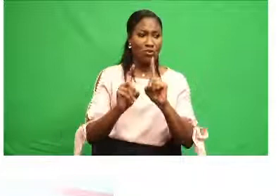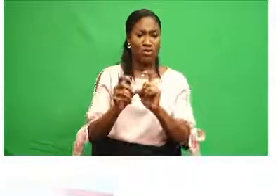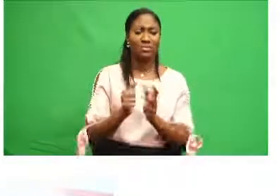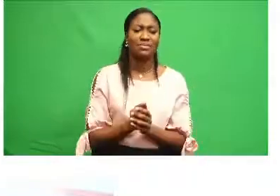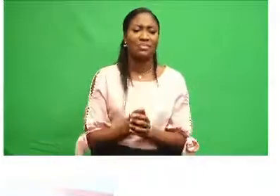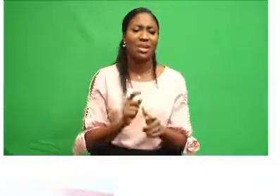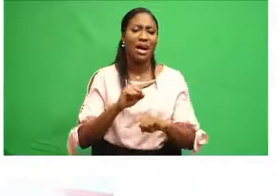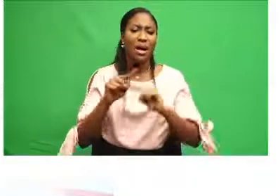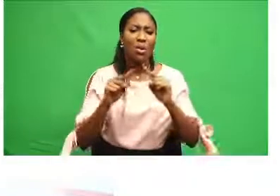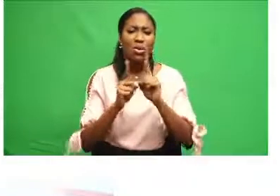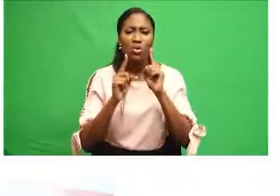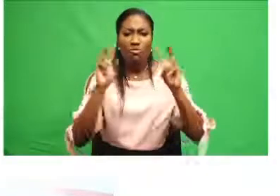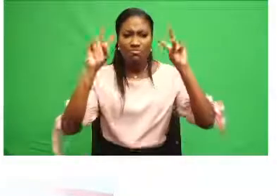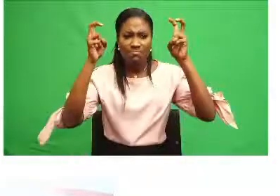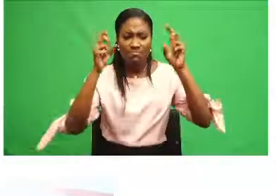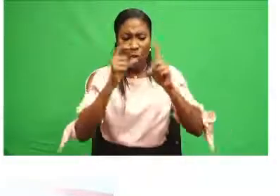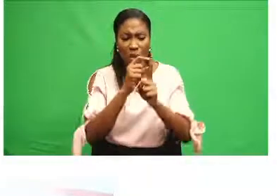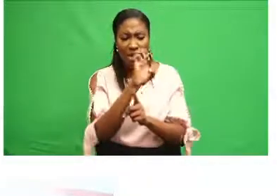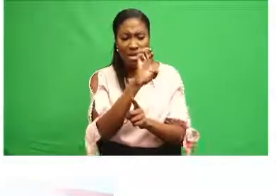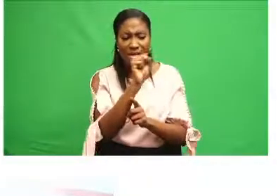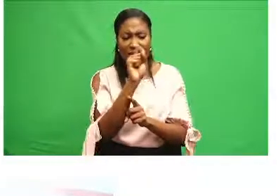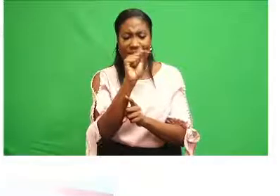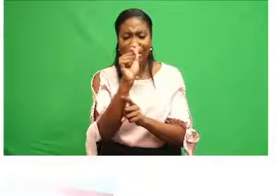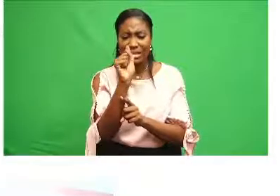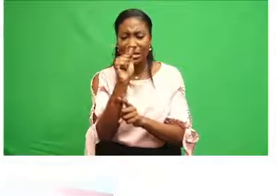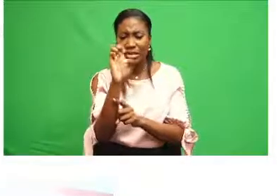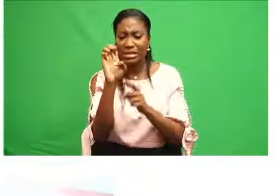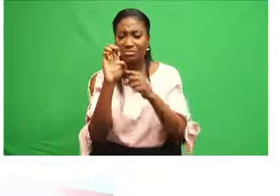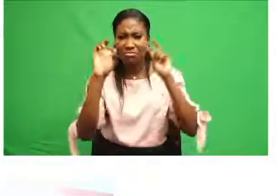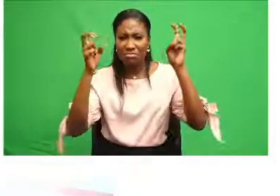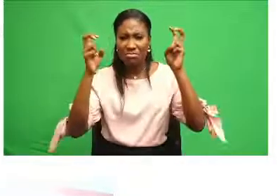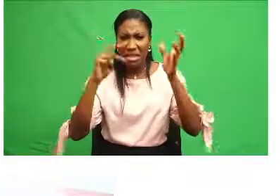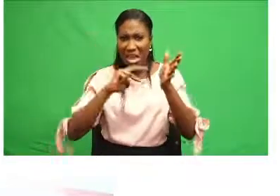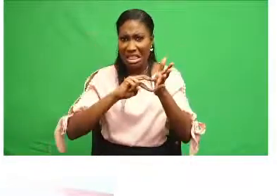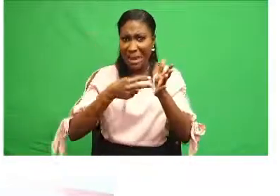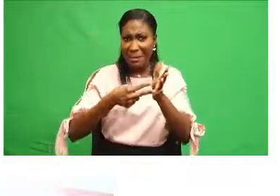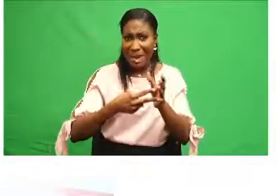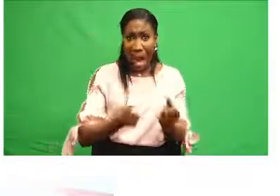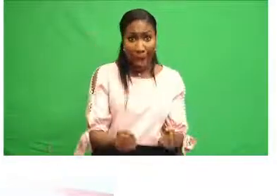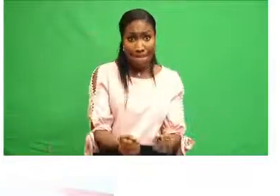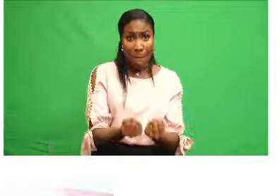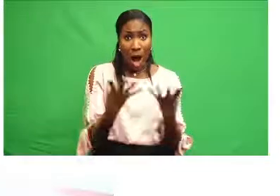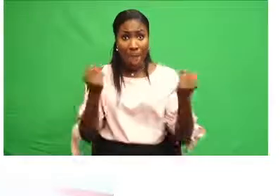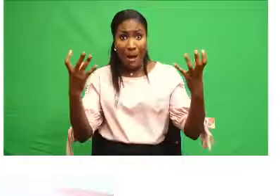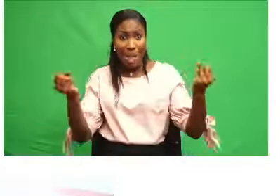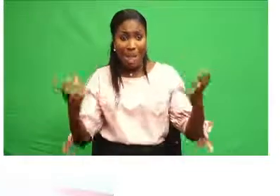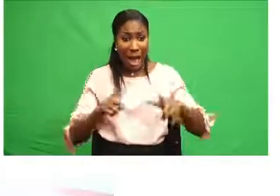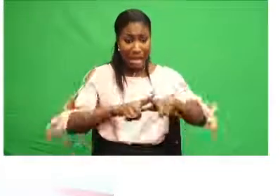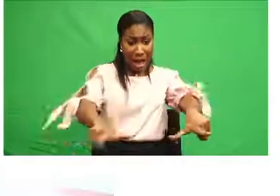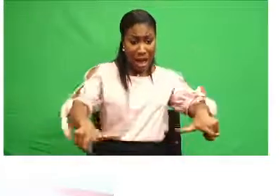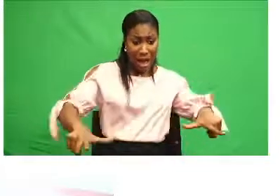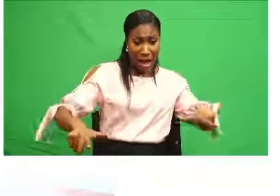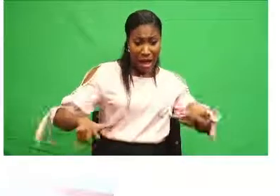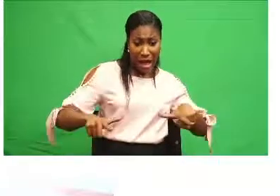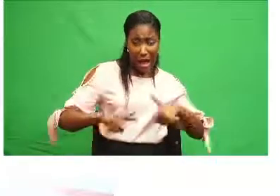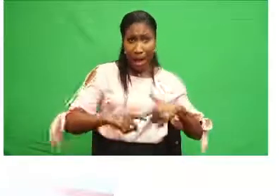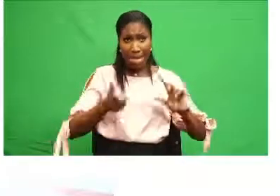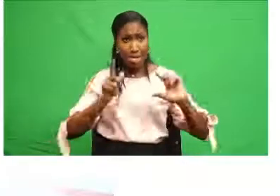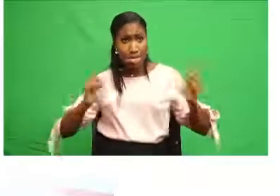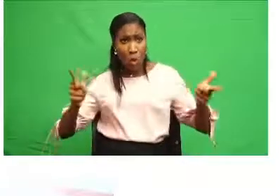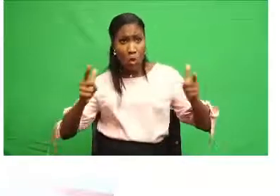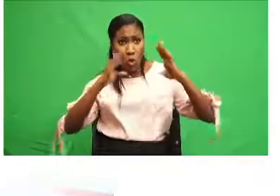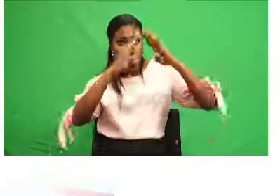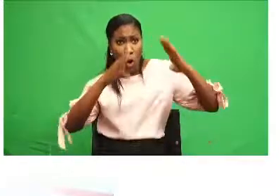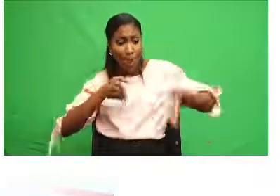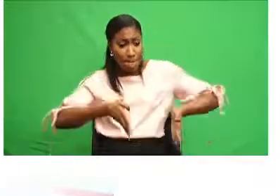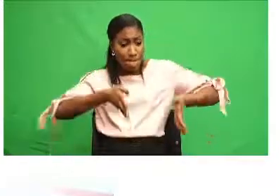about an estate, are we speaking about a large expanse of land or a big building? What is an